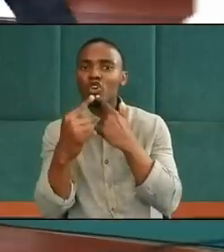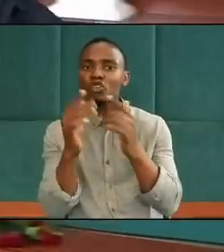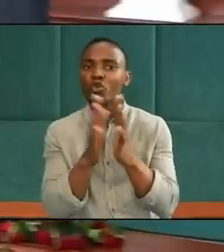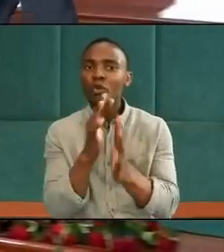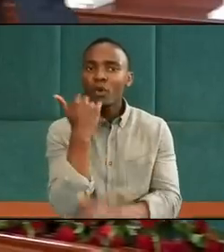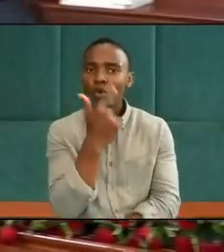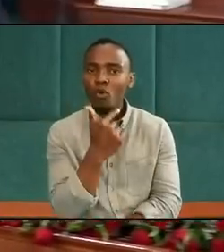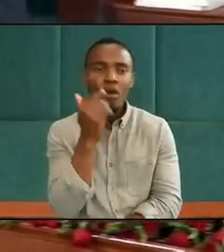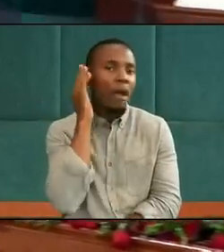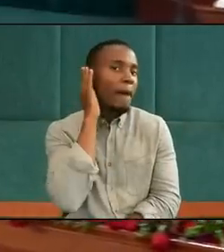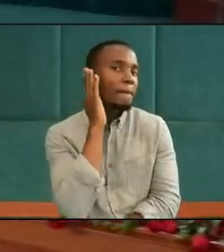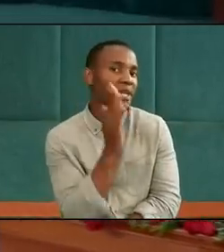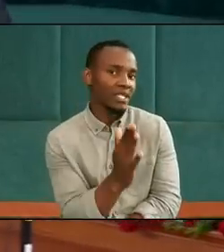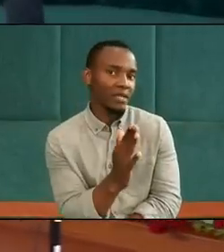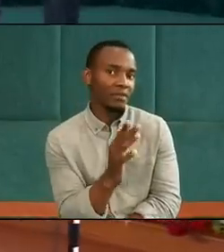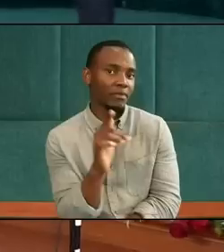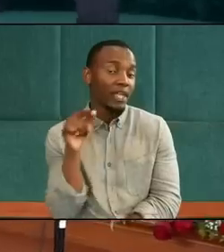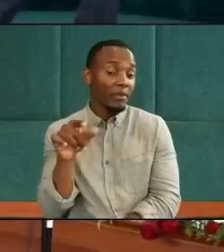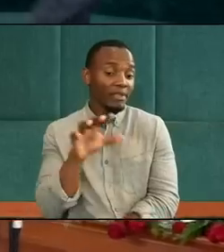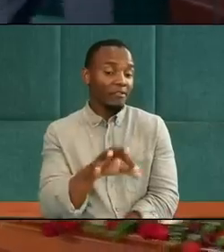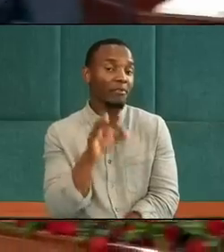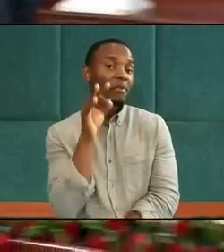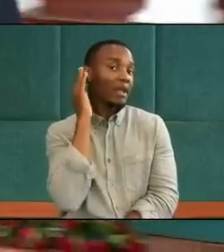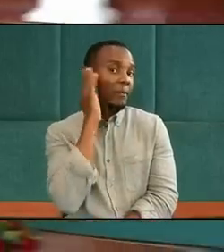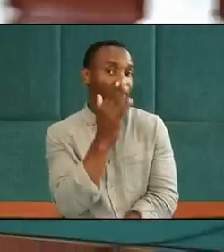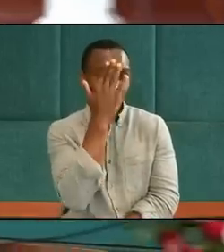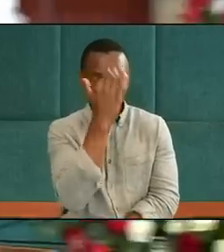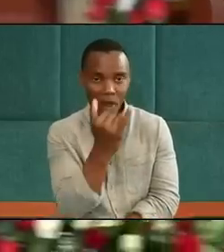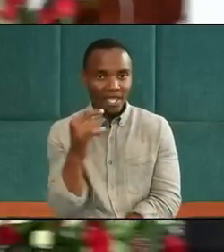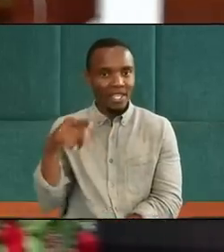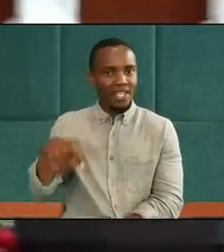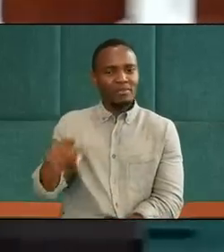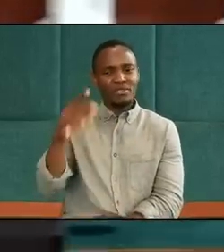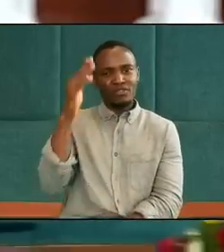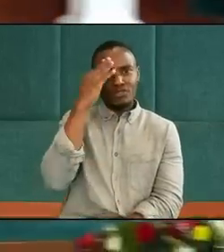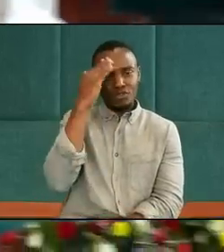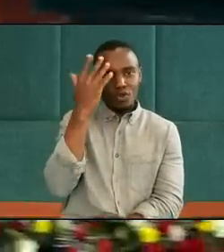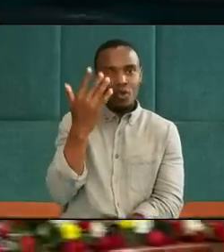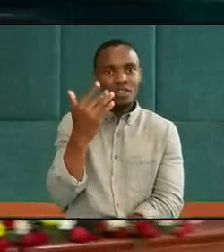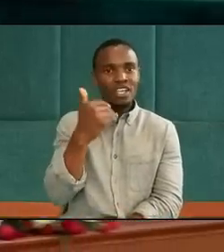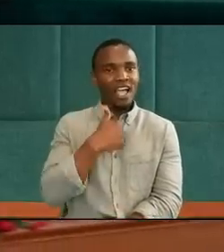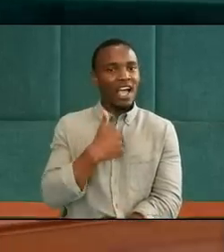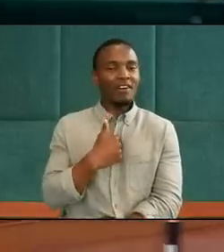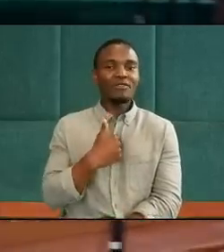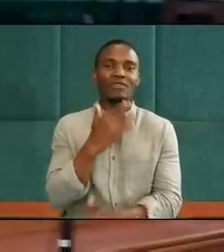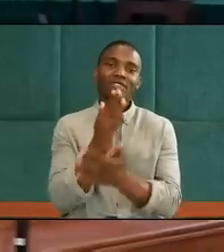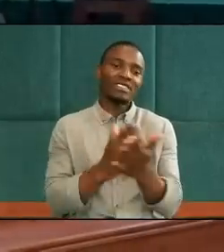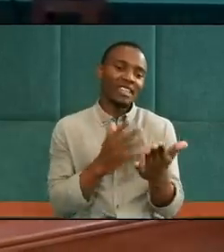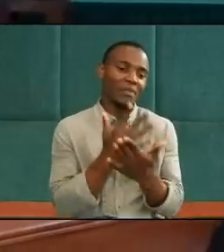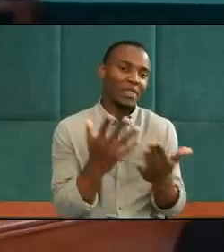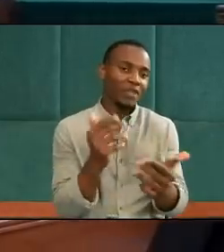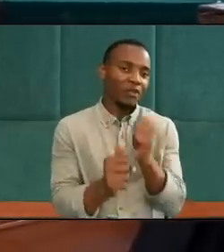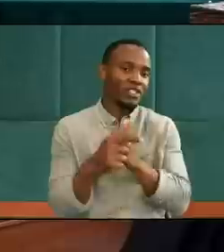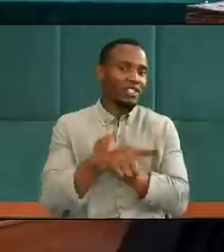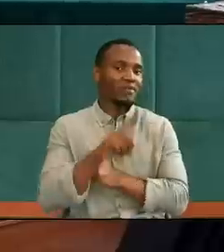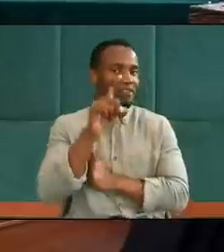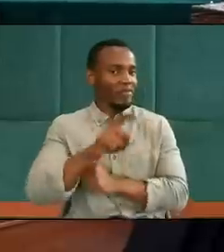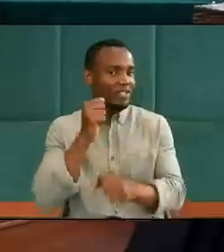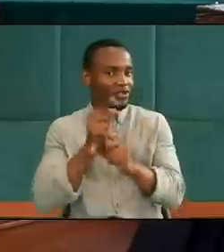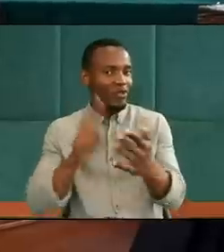Peter. Yeah, he singled out Peter. Hey, because he knew there was some unfinished business between him